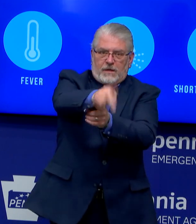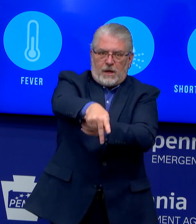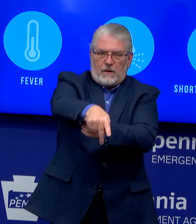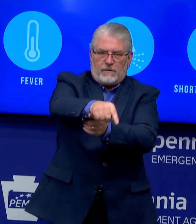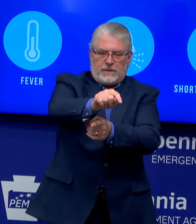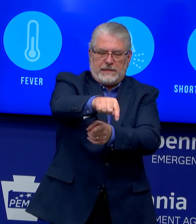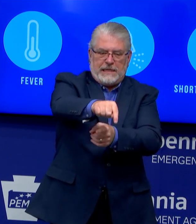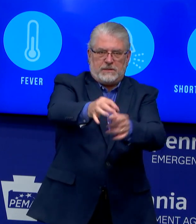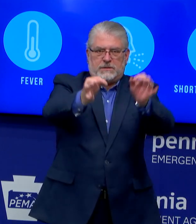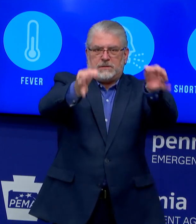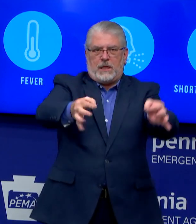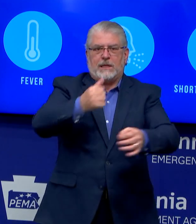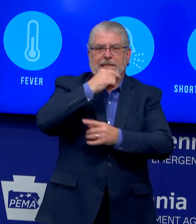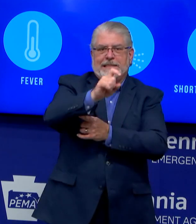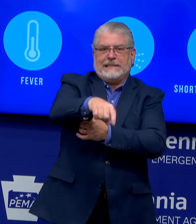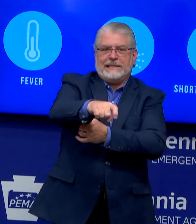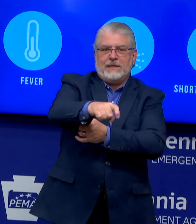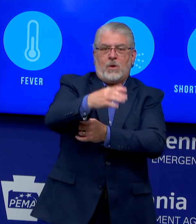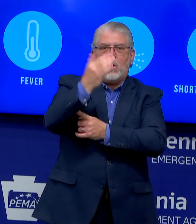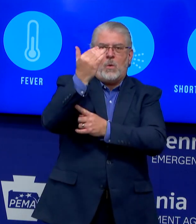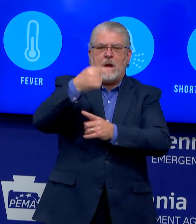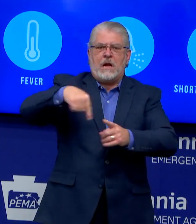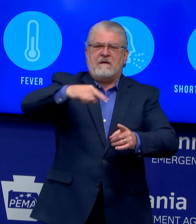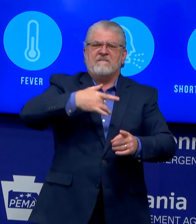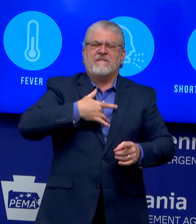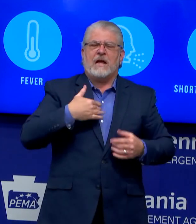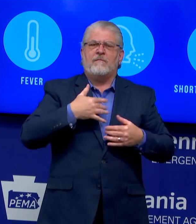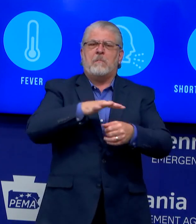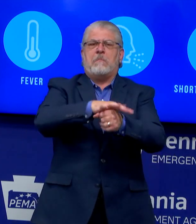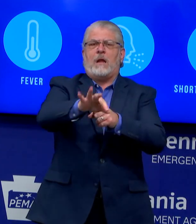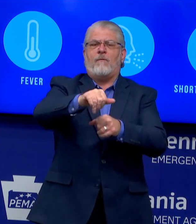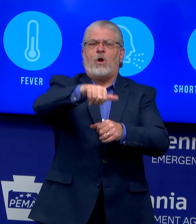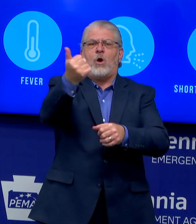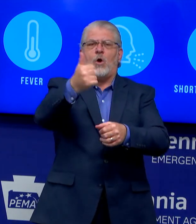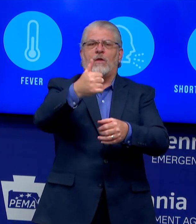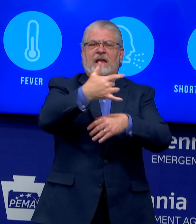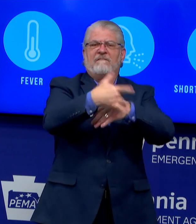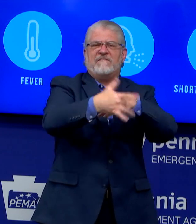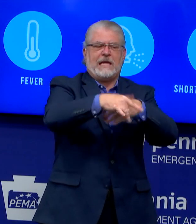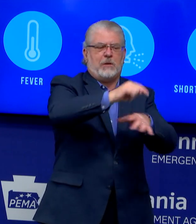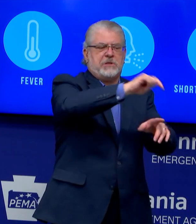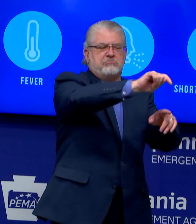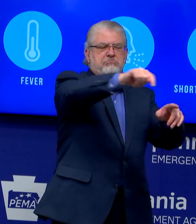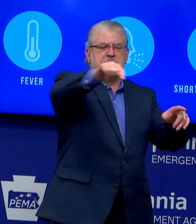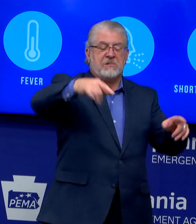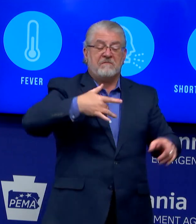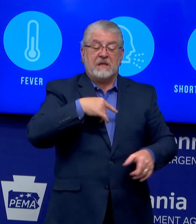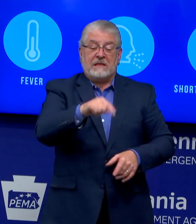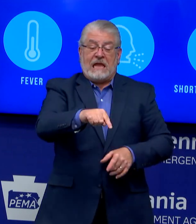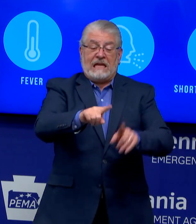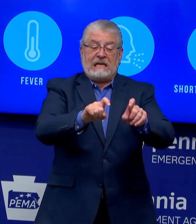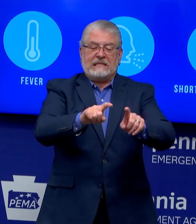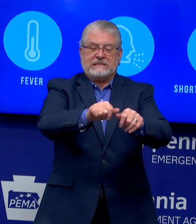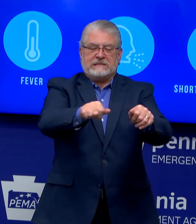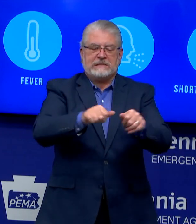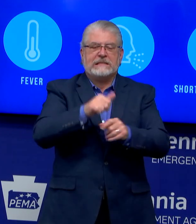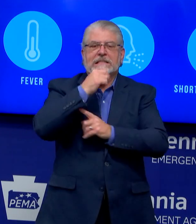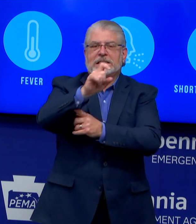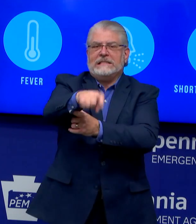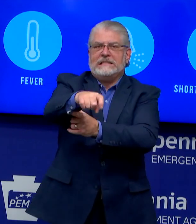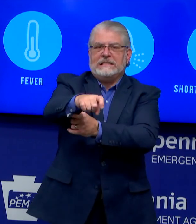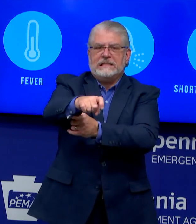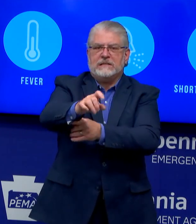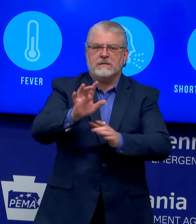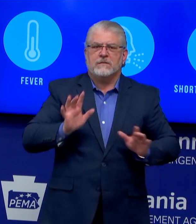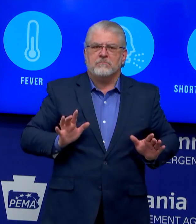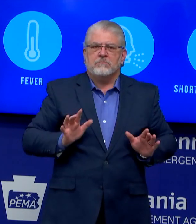site because they have many other sites associated with some pharmacies as well as hospitals and health systems, so it wasn't necessary